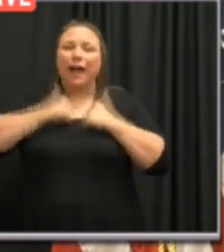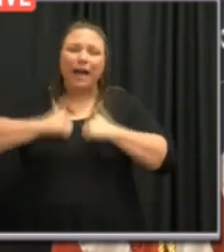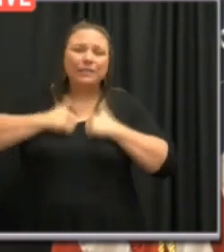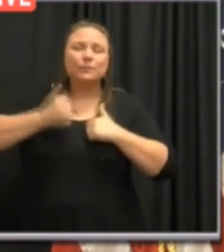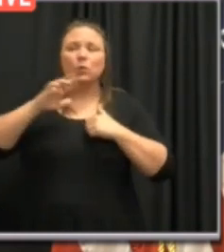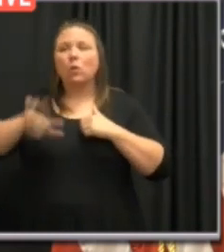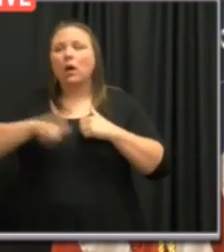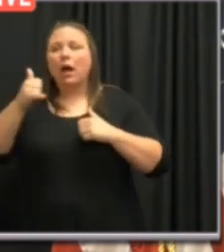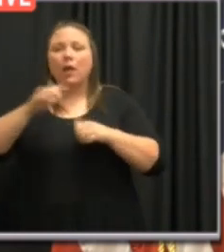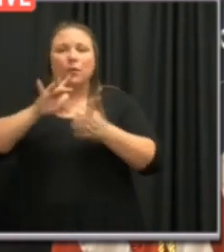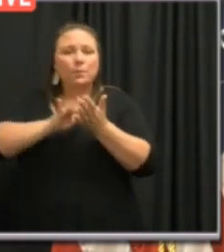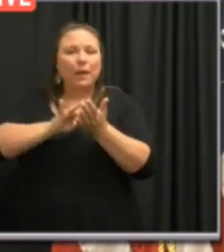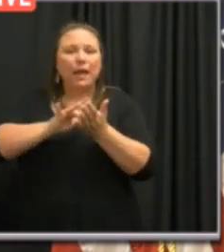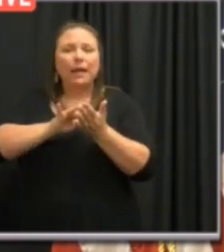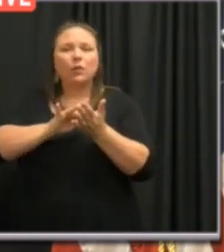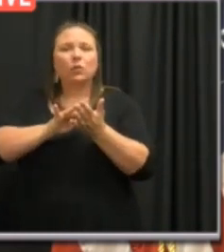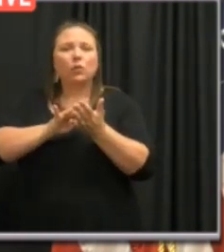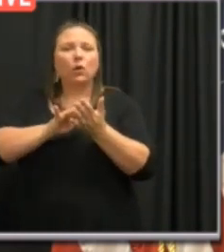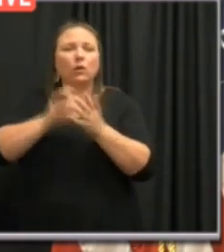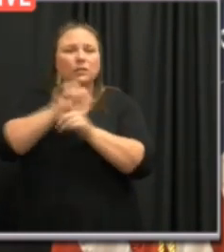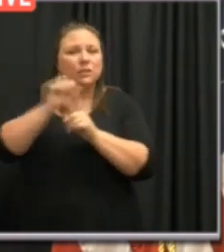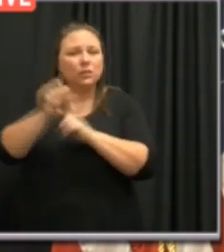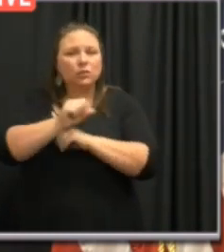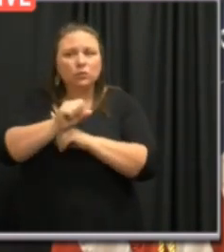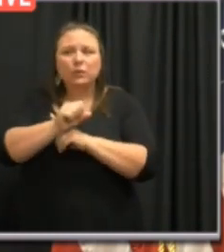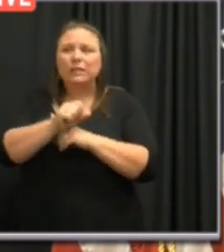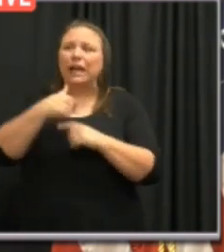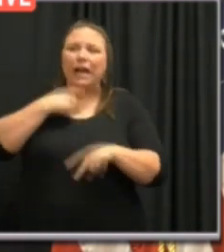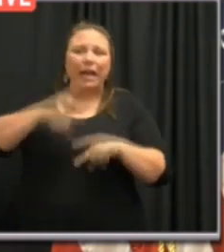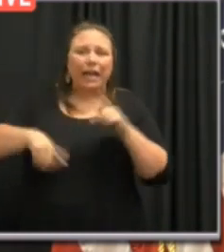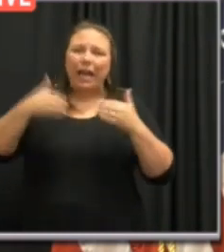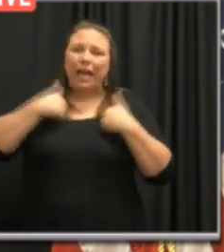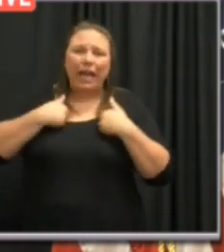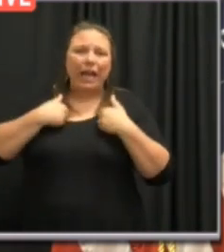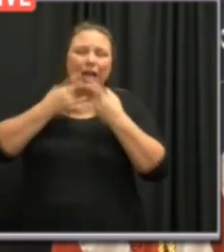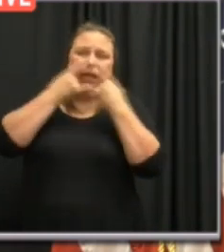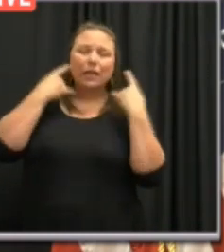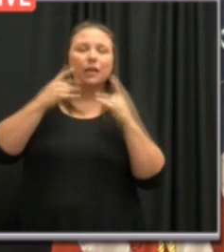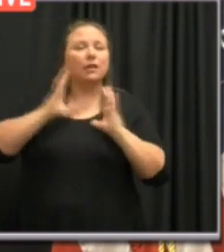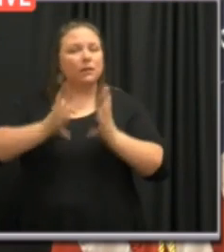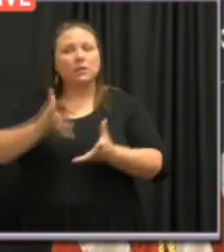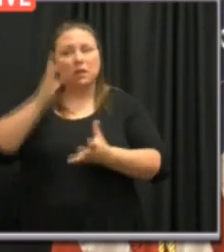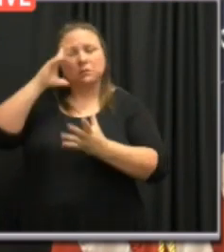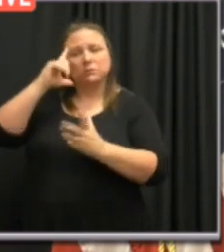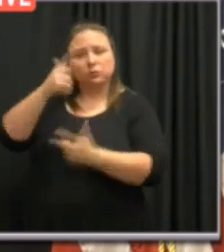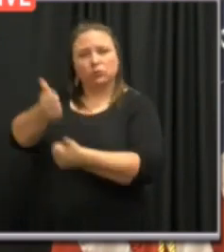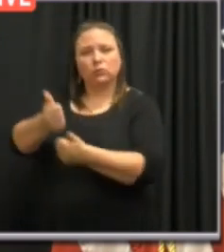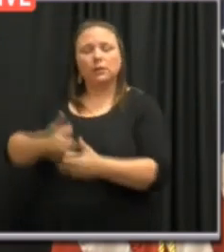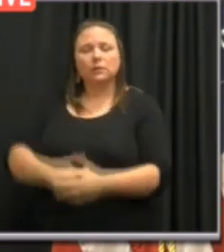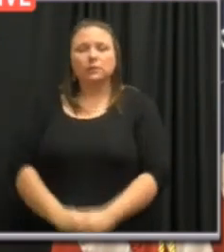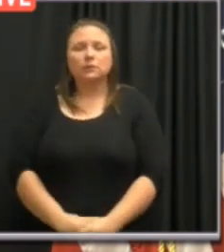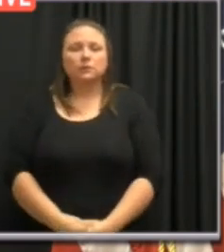they should be believed. They are not required to show any medical documentation. So thank you.